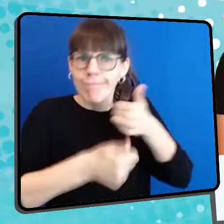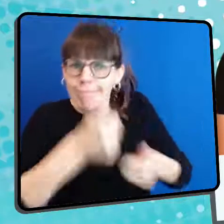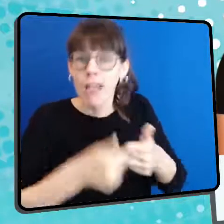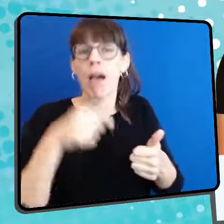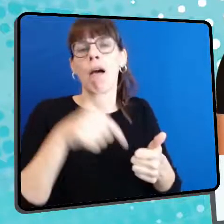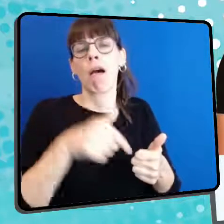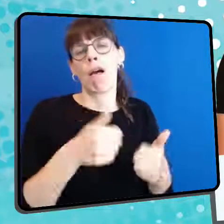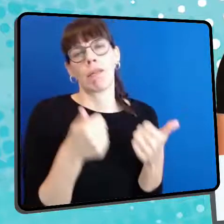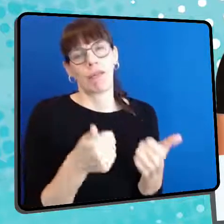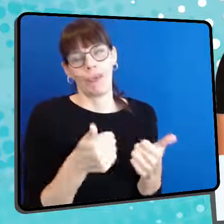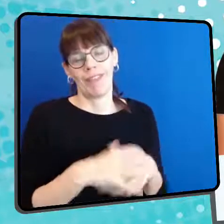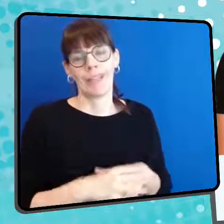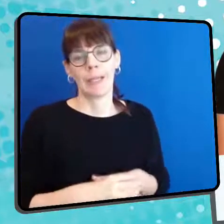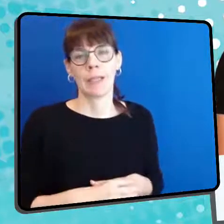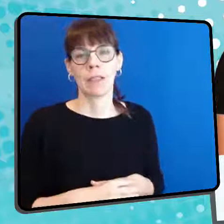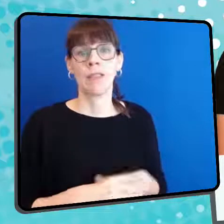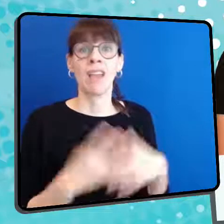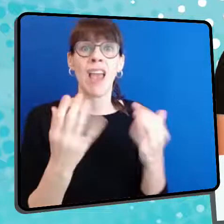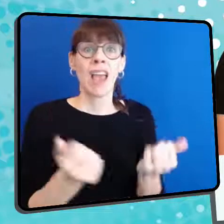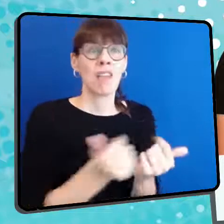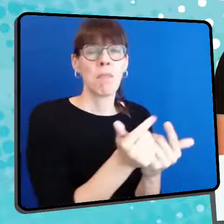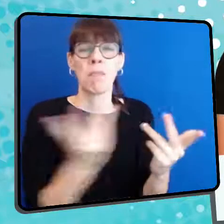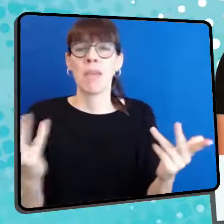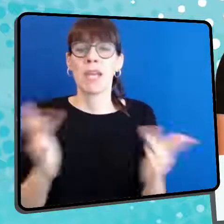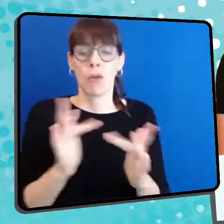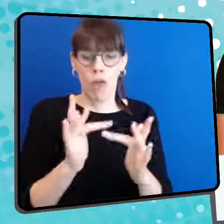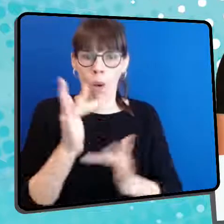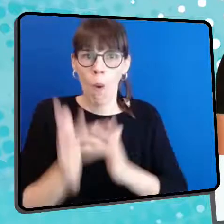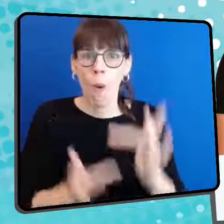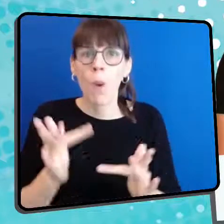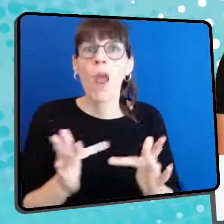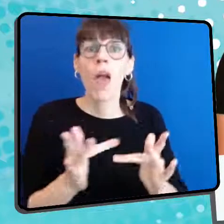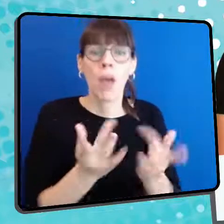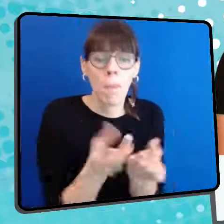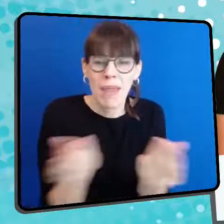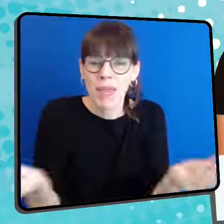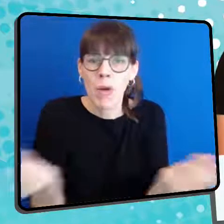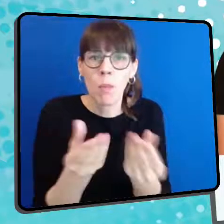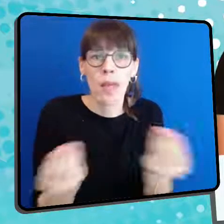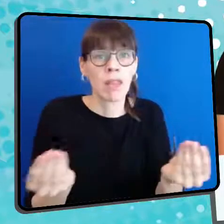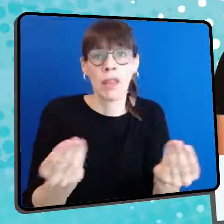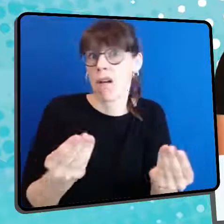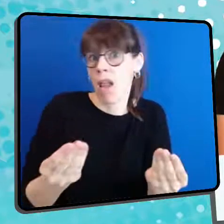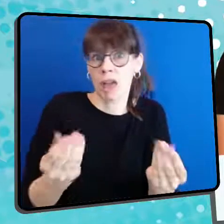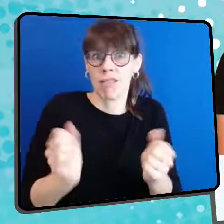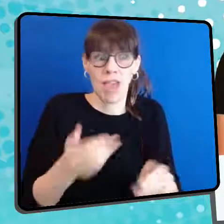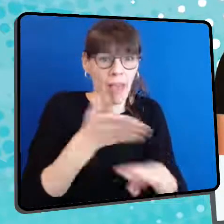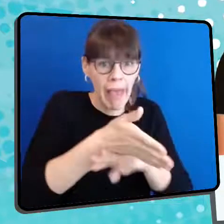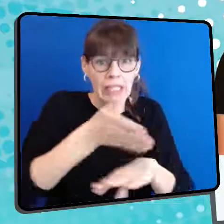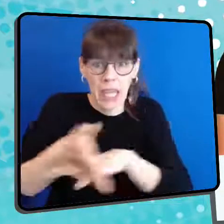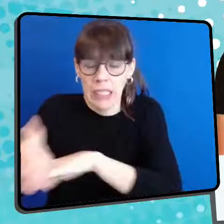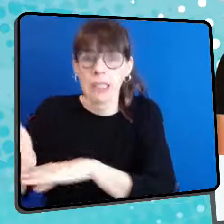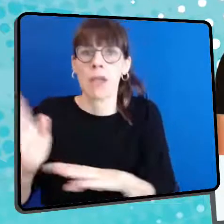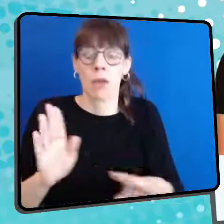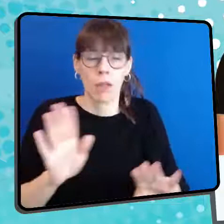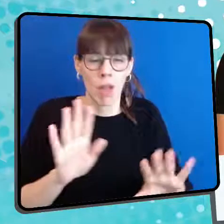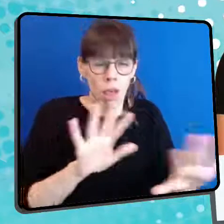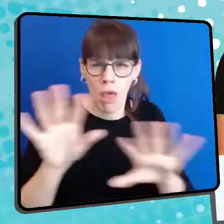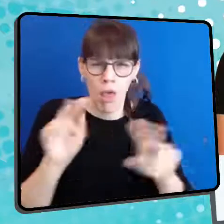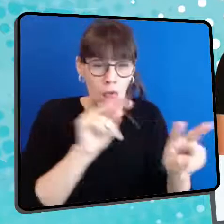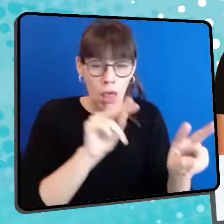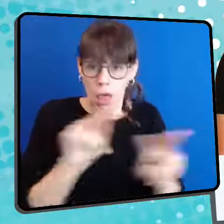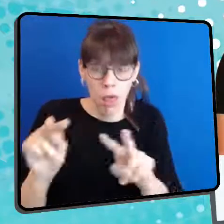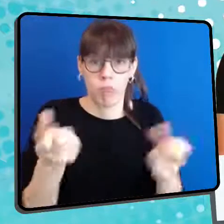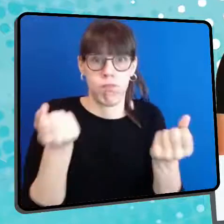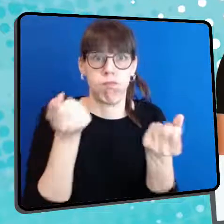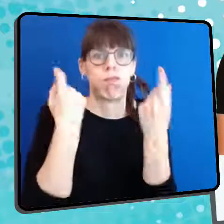online, but it's all very hard to understand, and we all know this because we've all been there. So learning AI,